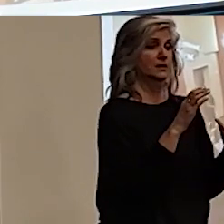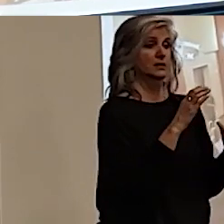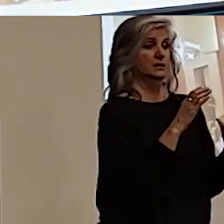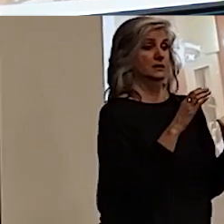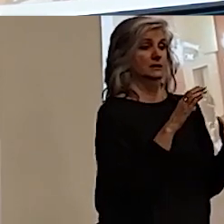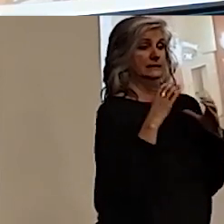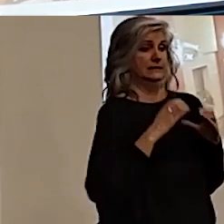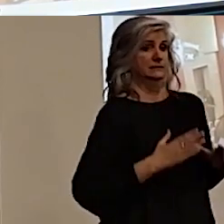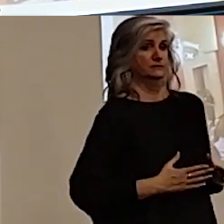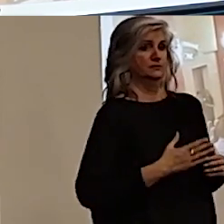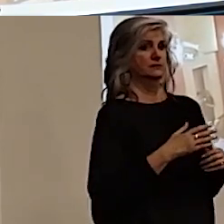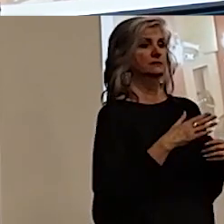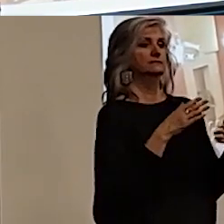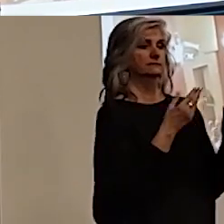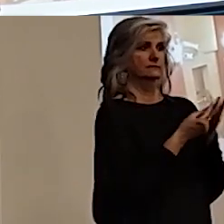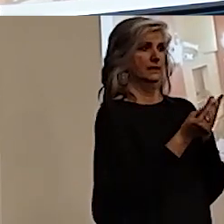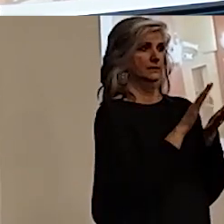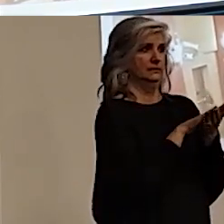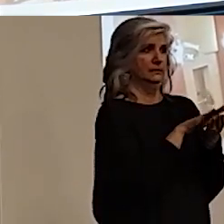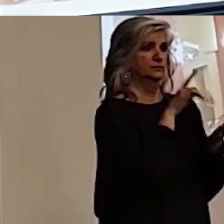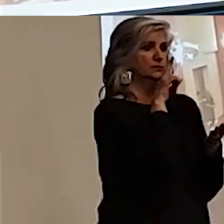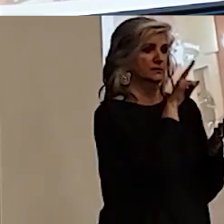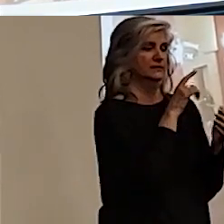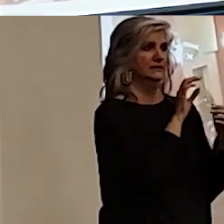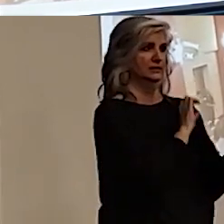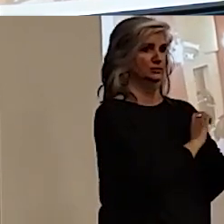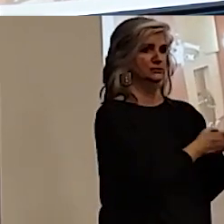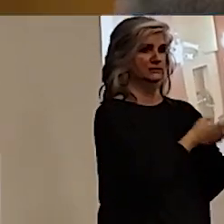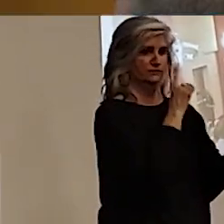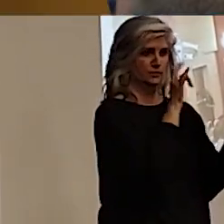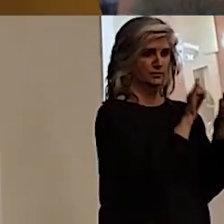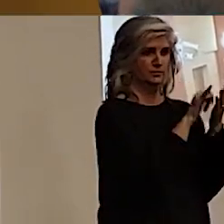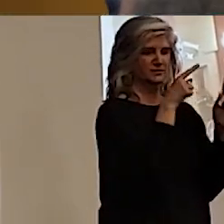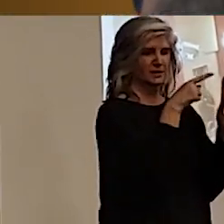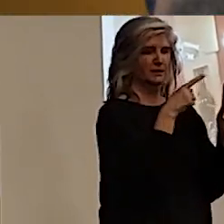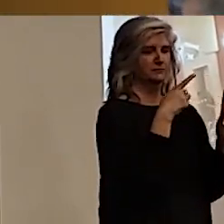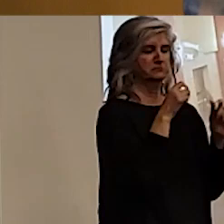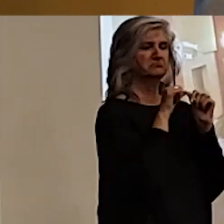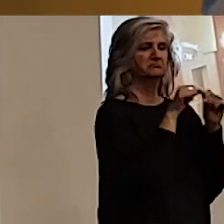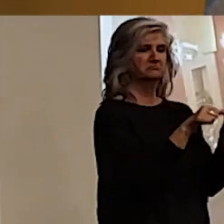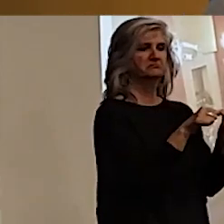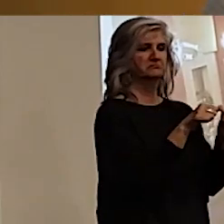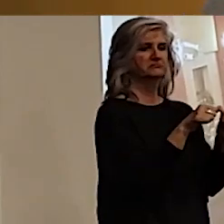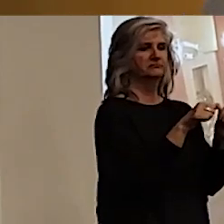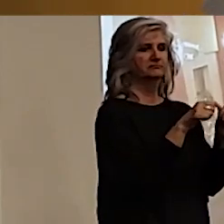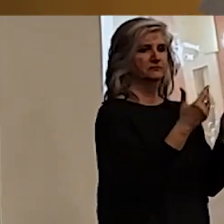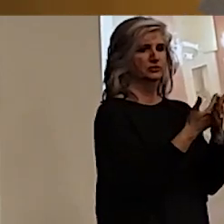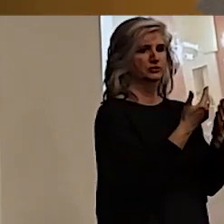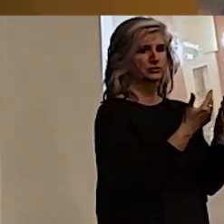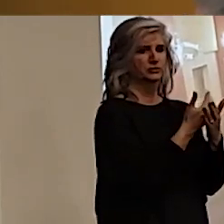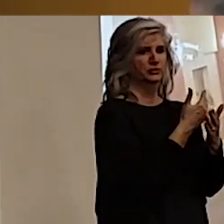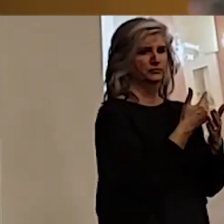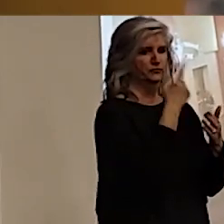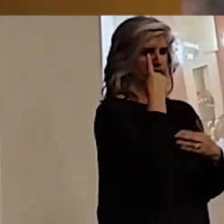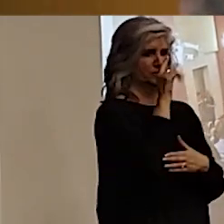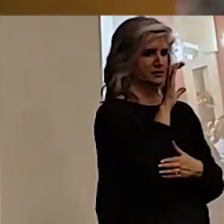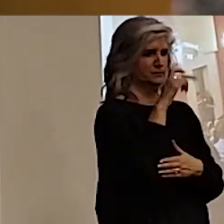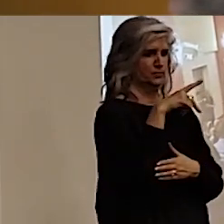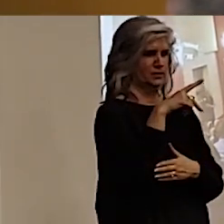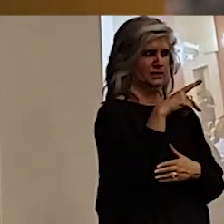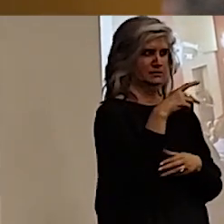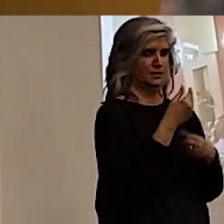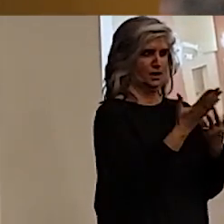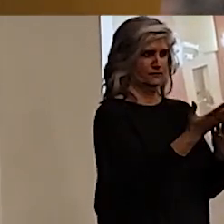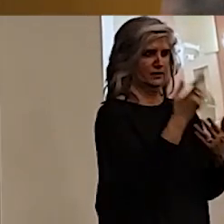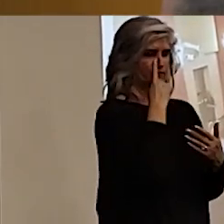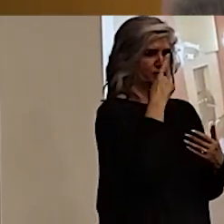clean renewable energy for their businesses. A lot of them have sustainability goals. So that would be a new program CenterPoint is offering for those folks so